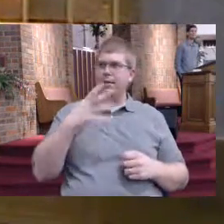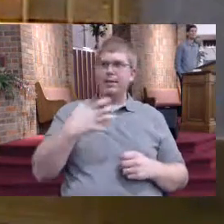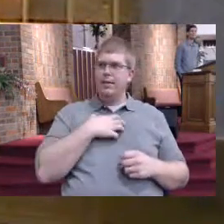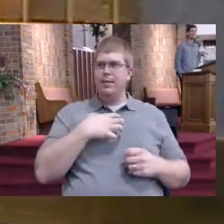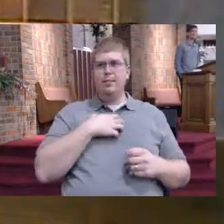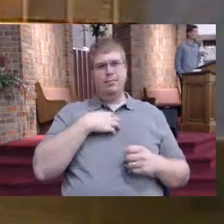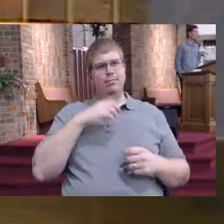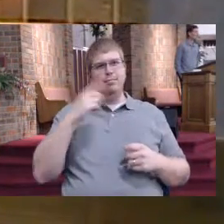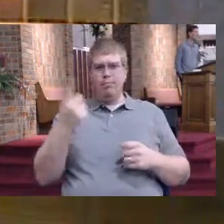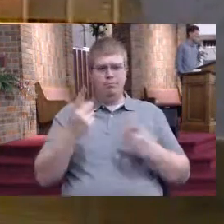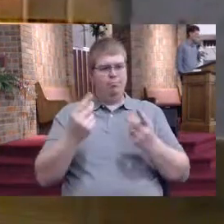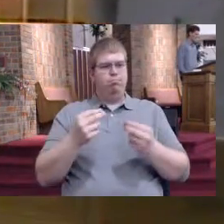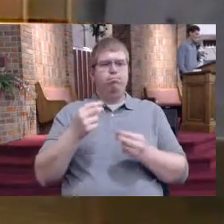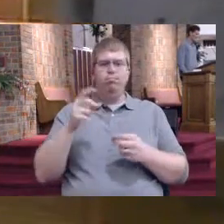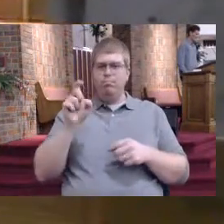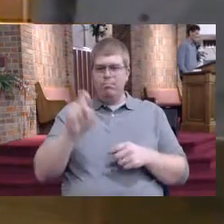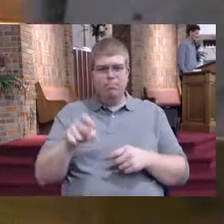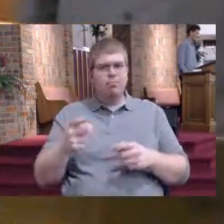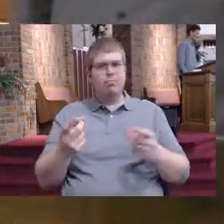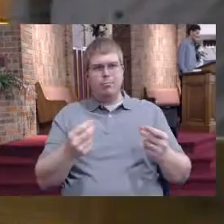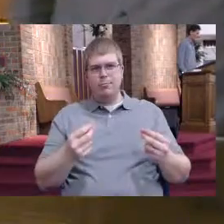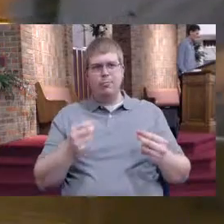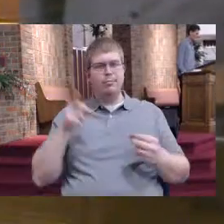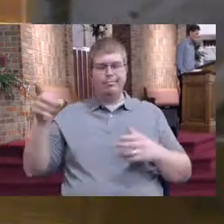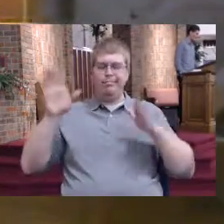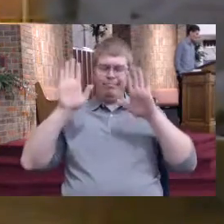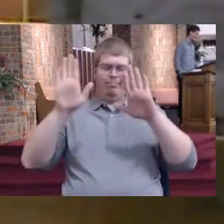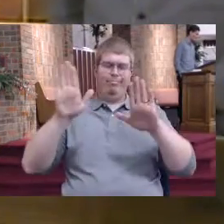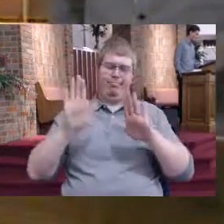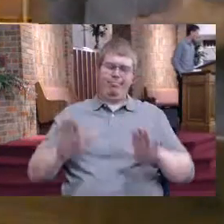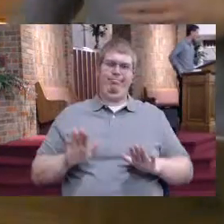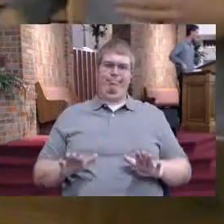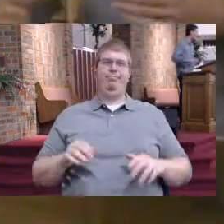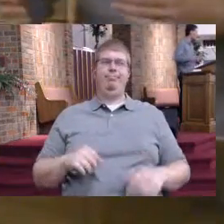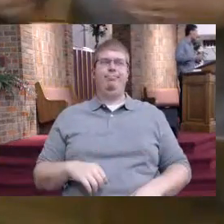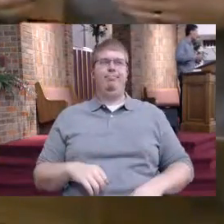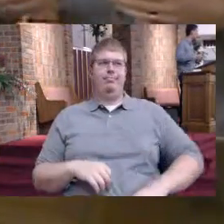doing what needed to be done. So she was great.